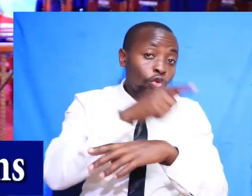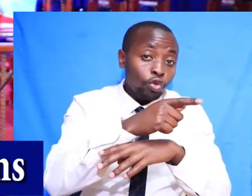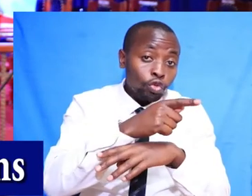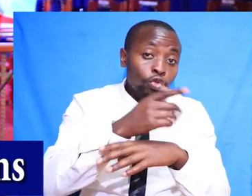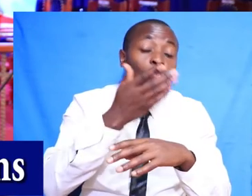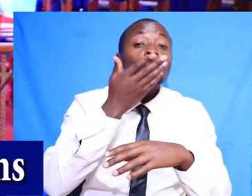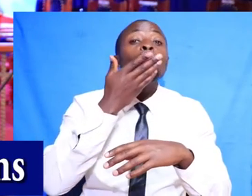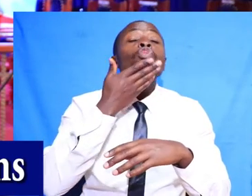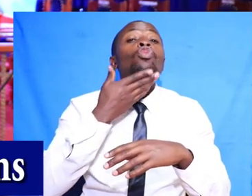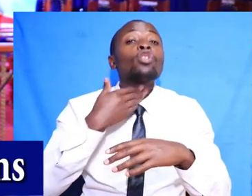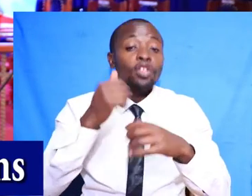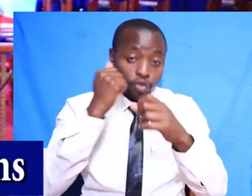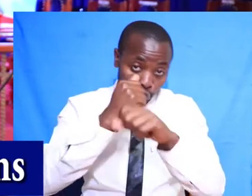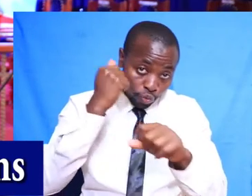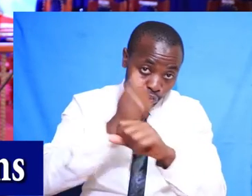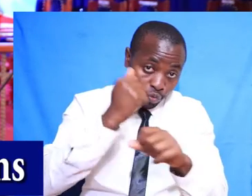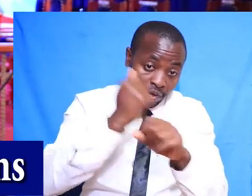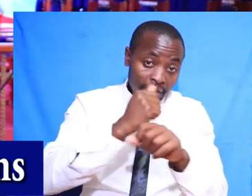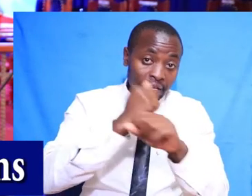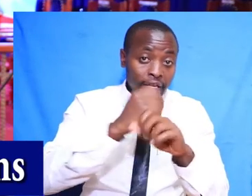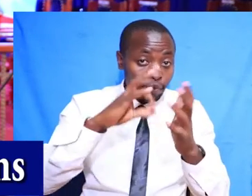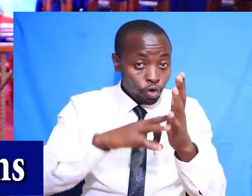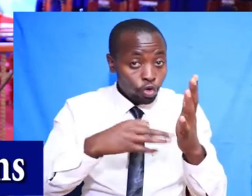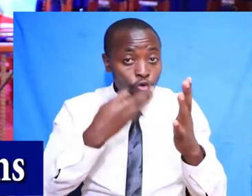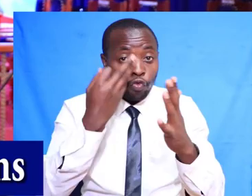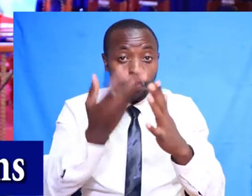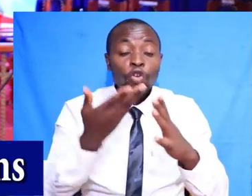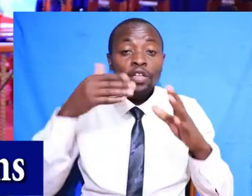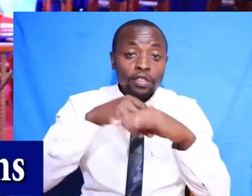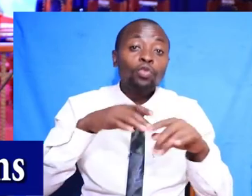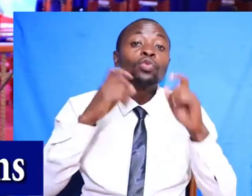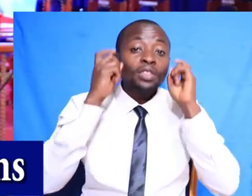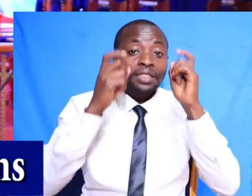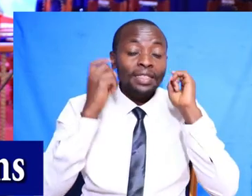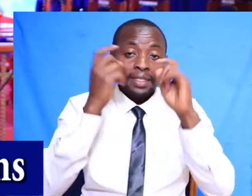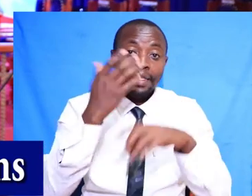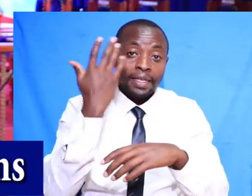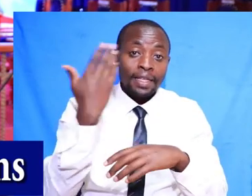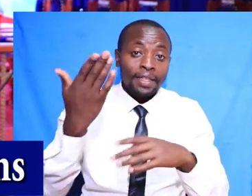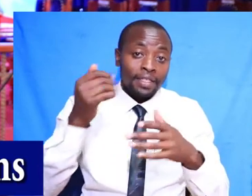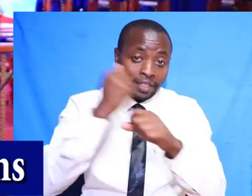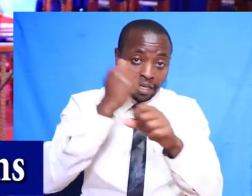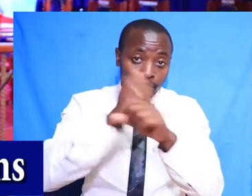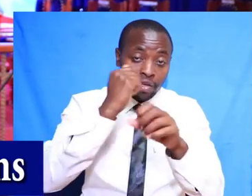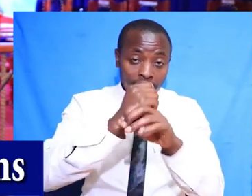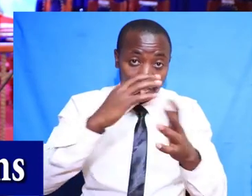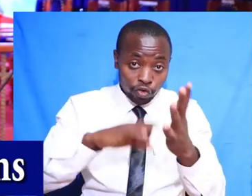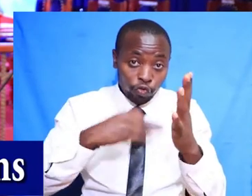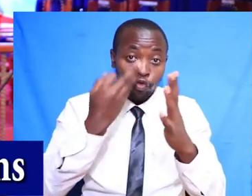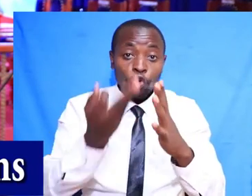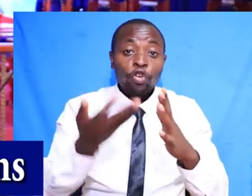them or to make him stumble. And there are things that make us fall in a